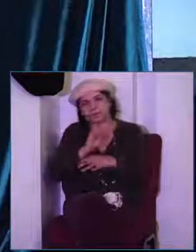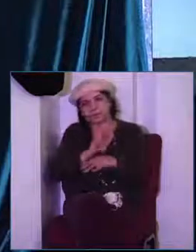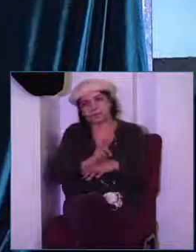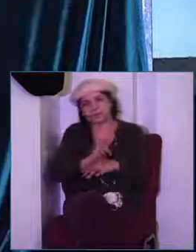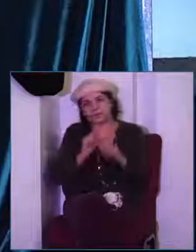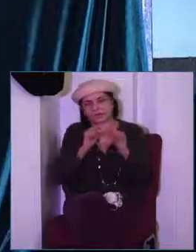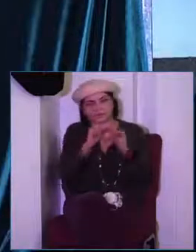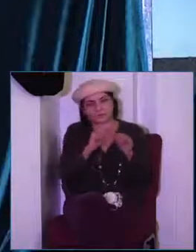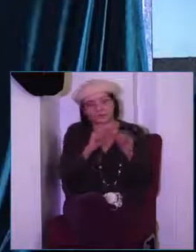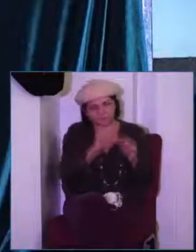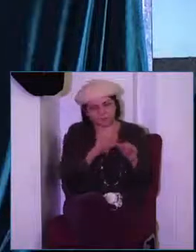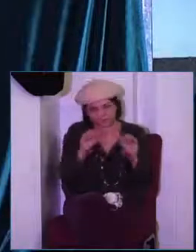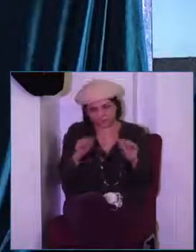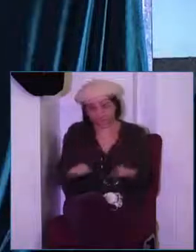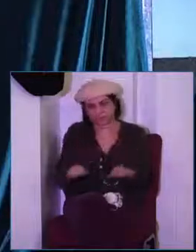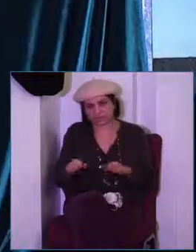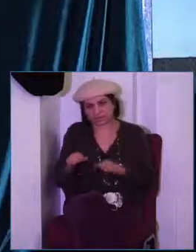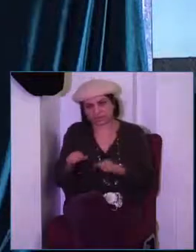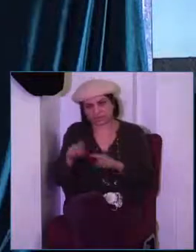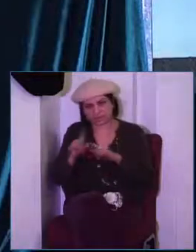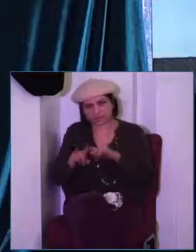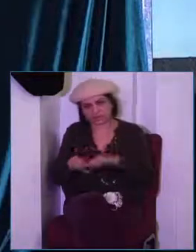we can depend on.